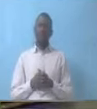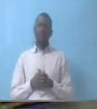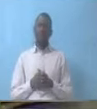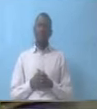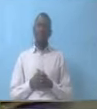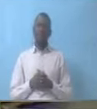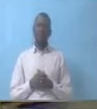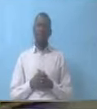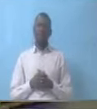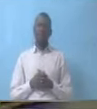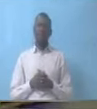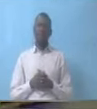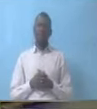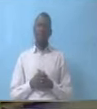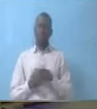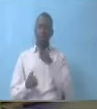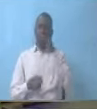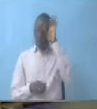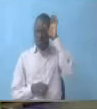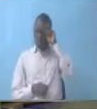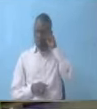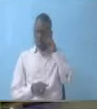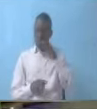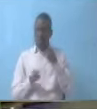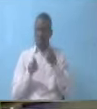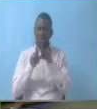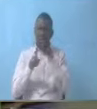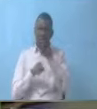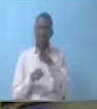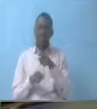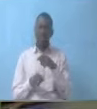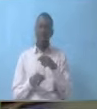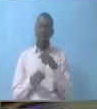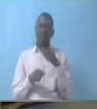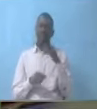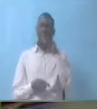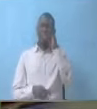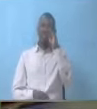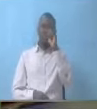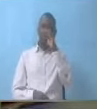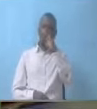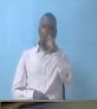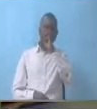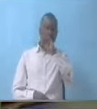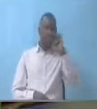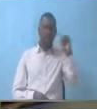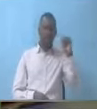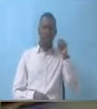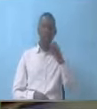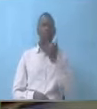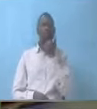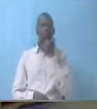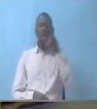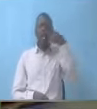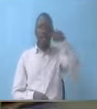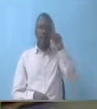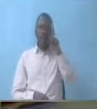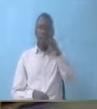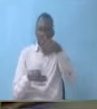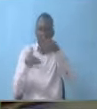jox place bo. Are you familiar with that, Mr. Mbai? I am looking at specifically section